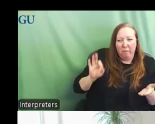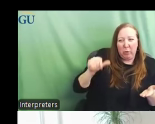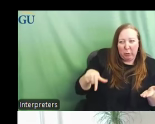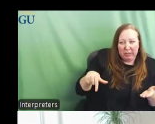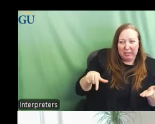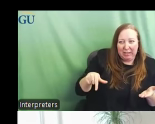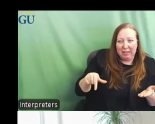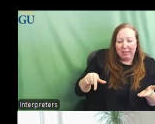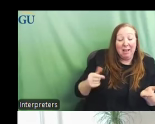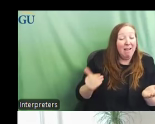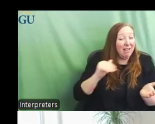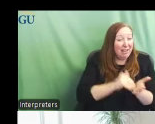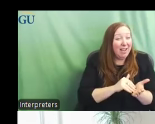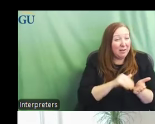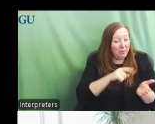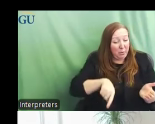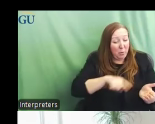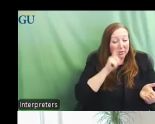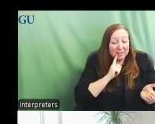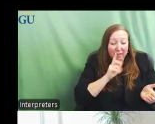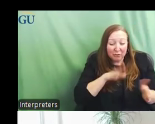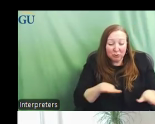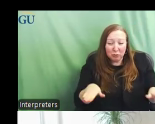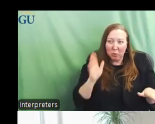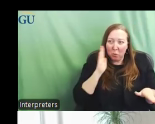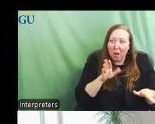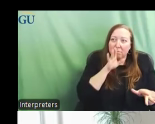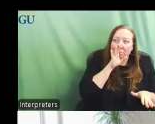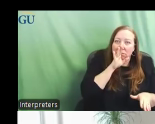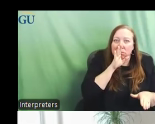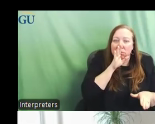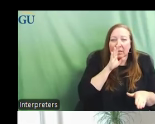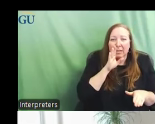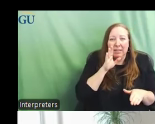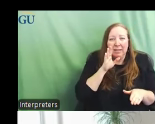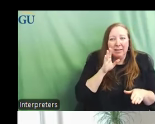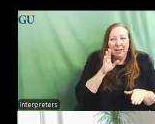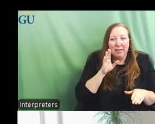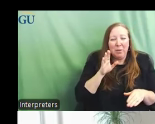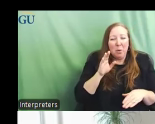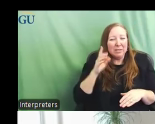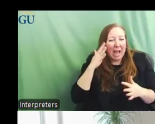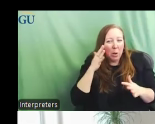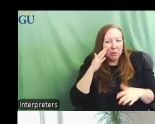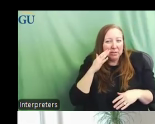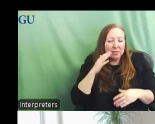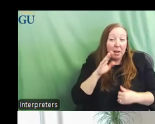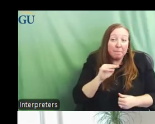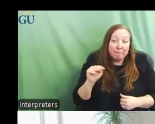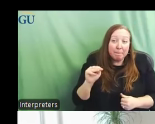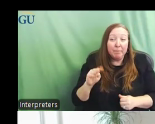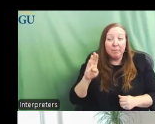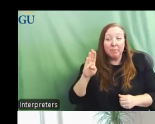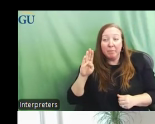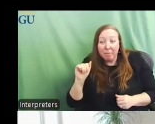see, like and b coming in early. because some of those later developing sounds that are